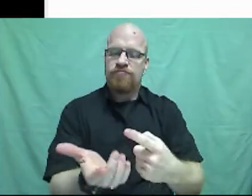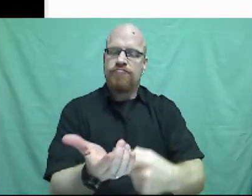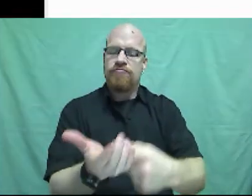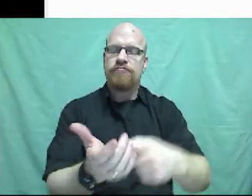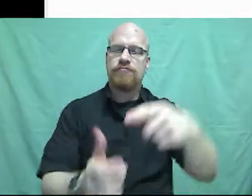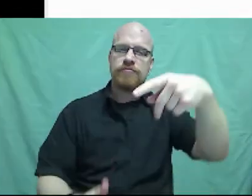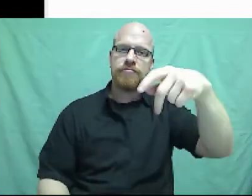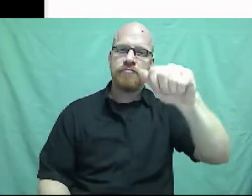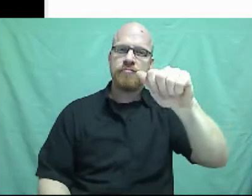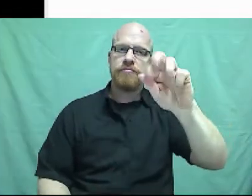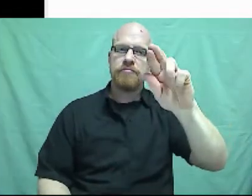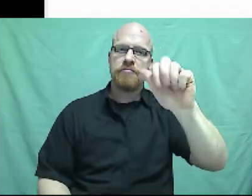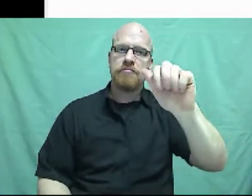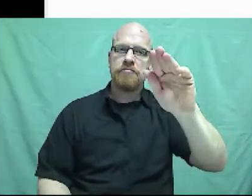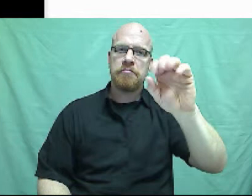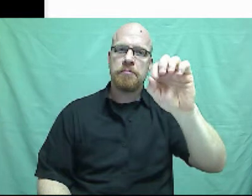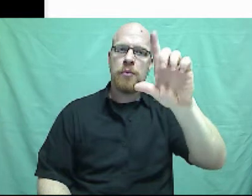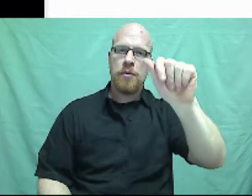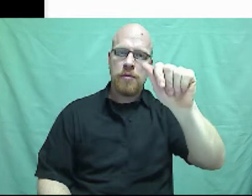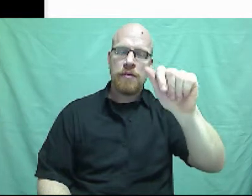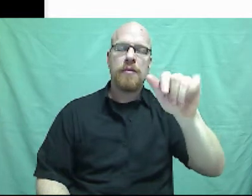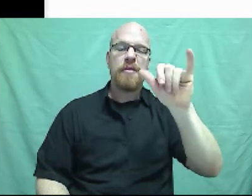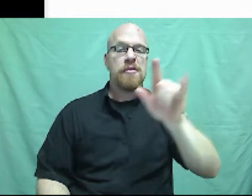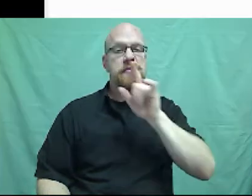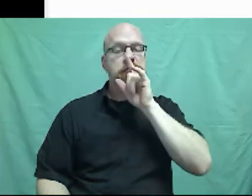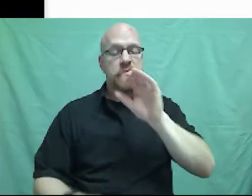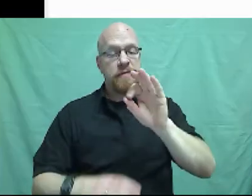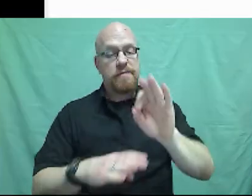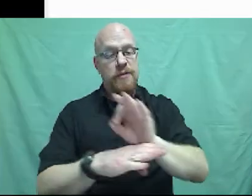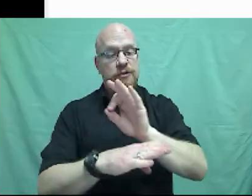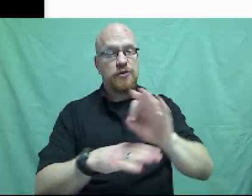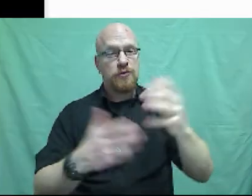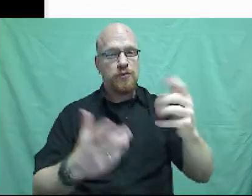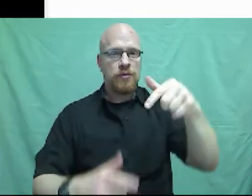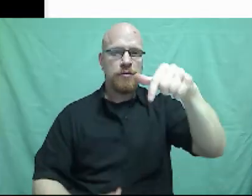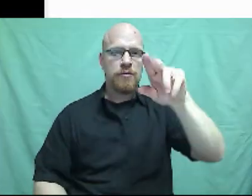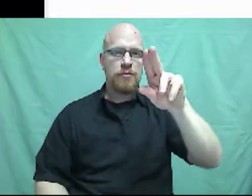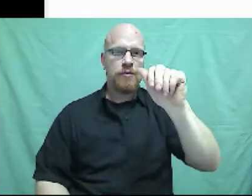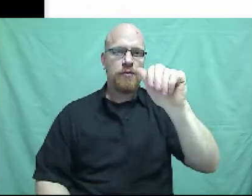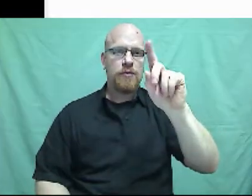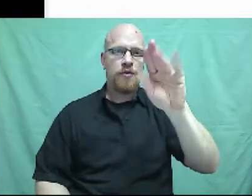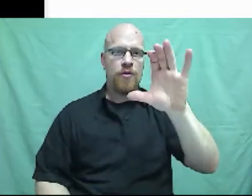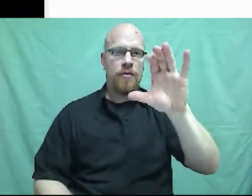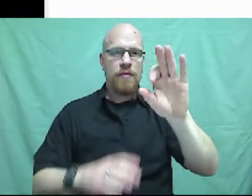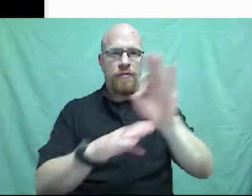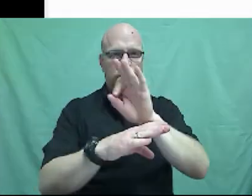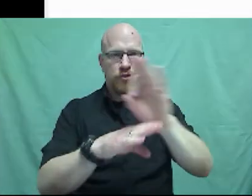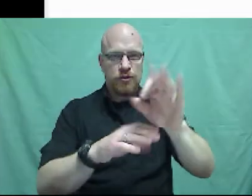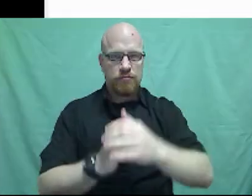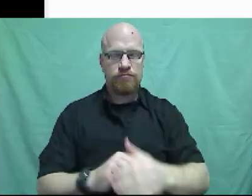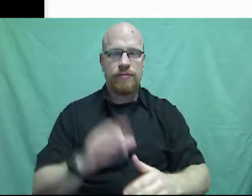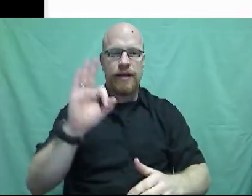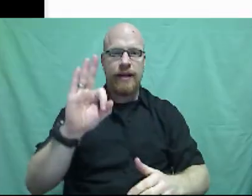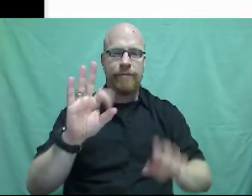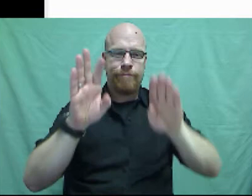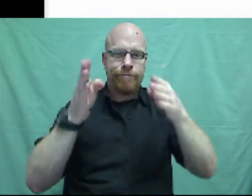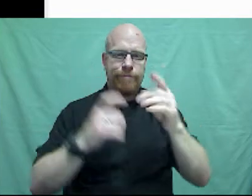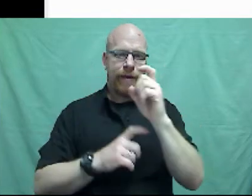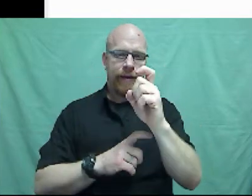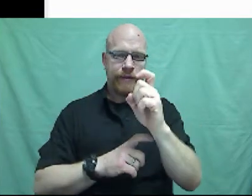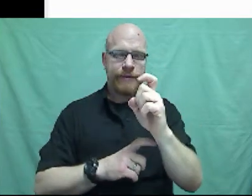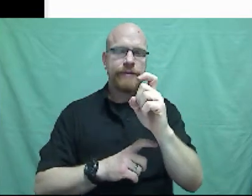Okay, third in the series of quadratic function transformations,